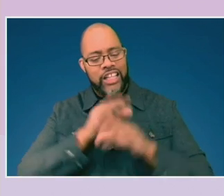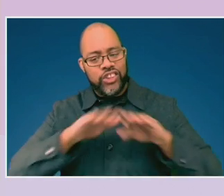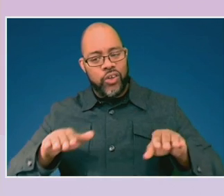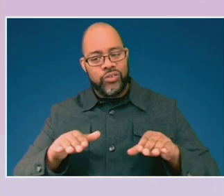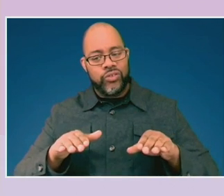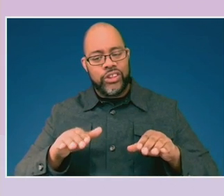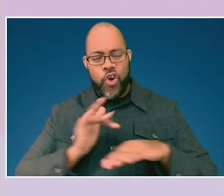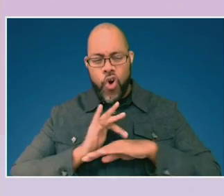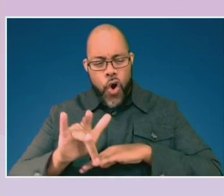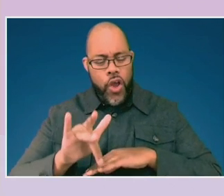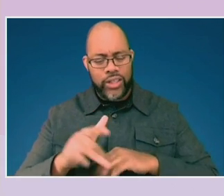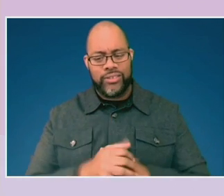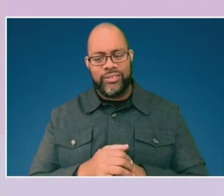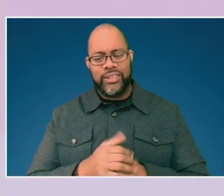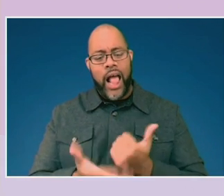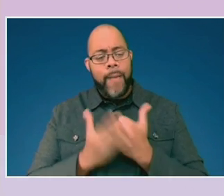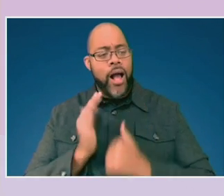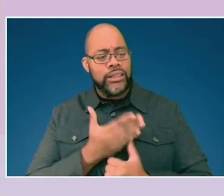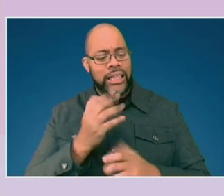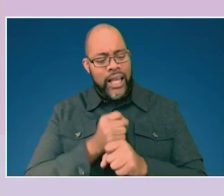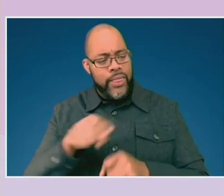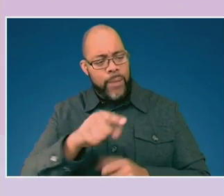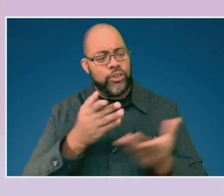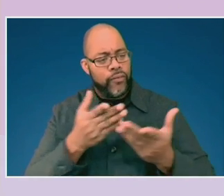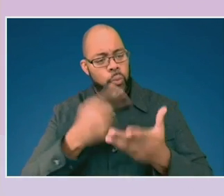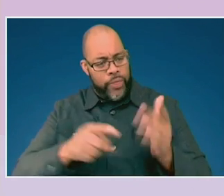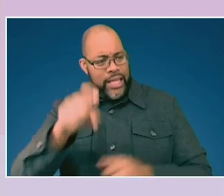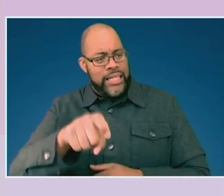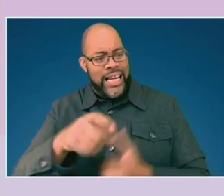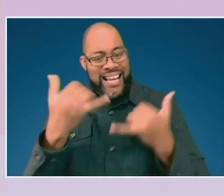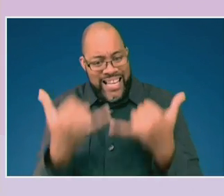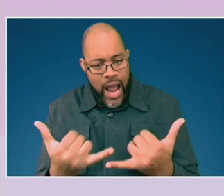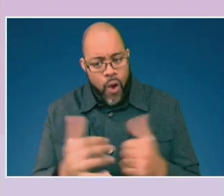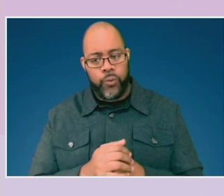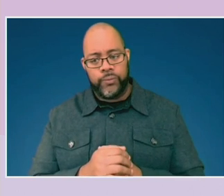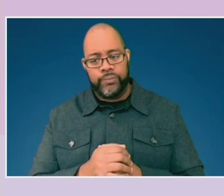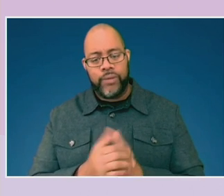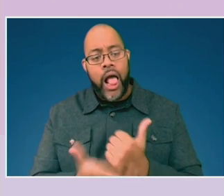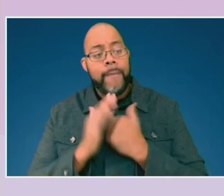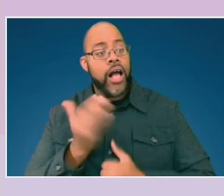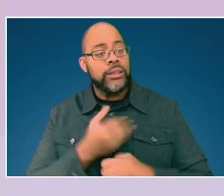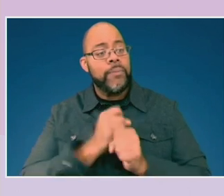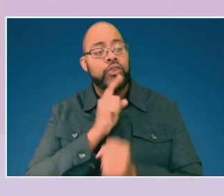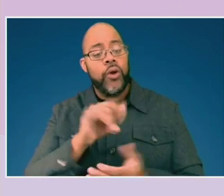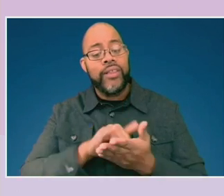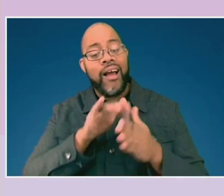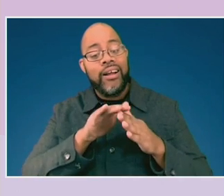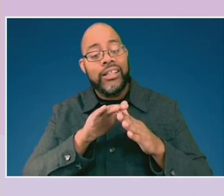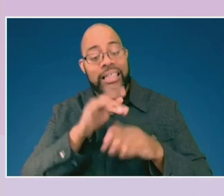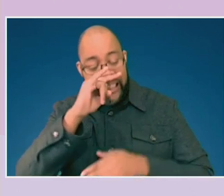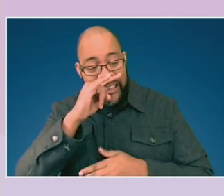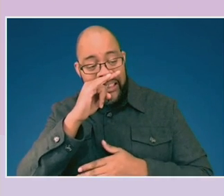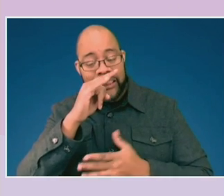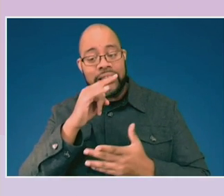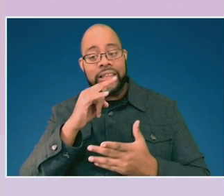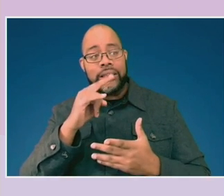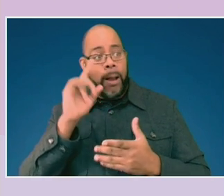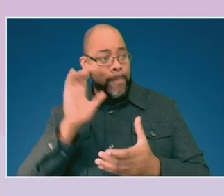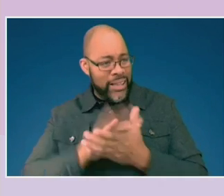early. Help us get them the services they need now. Help us make sure kids believe that we're there for